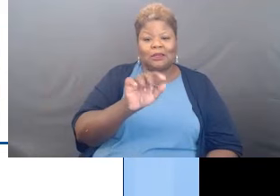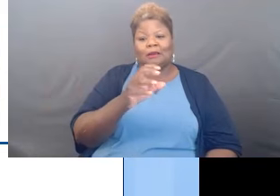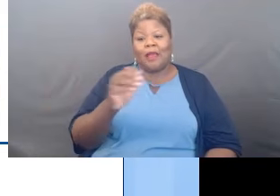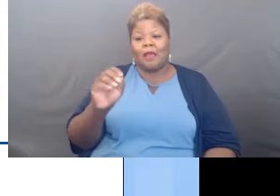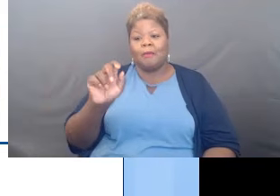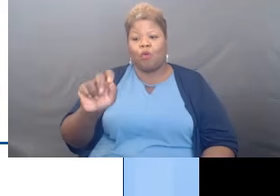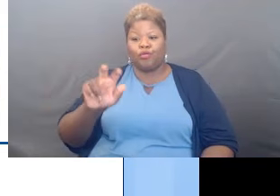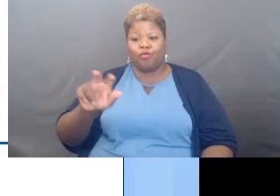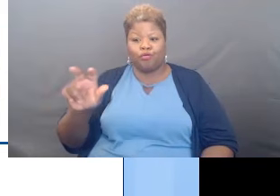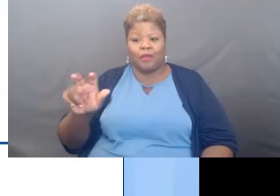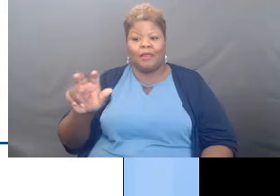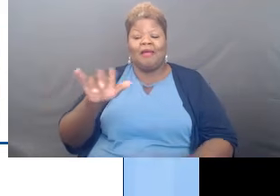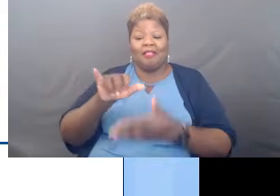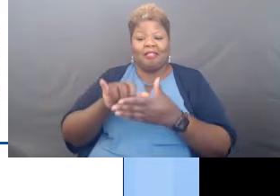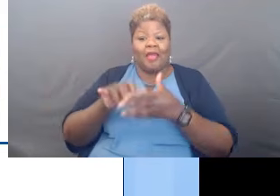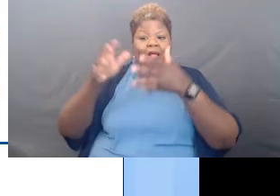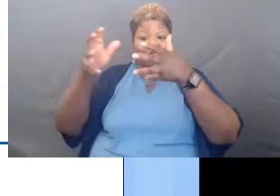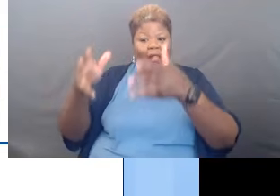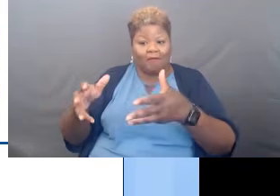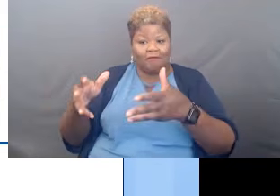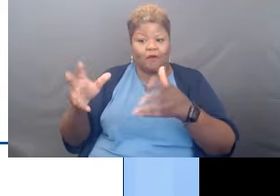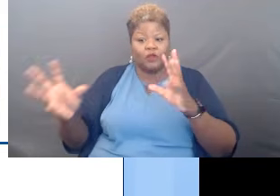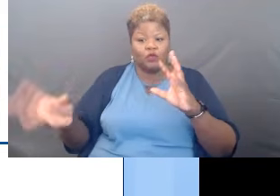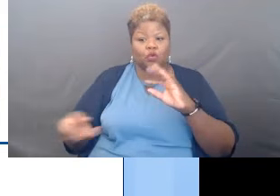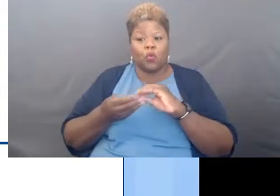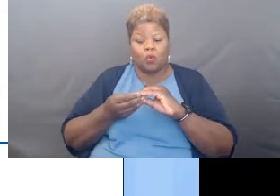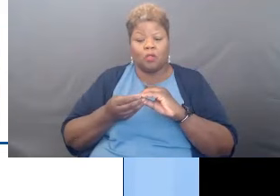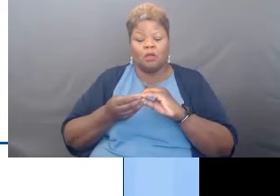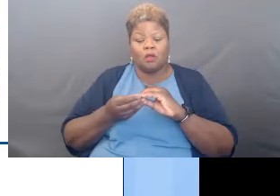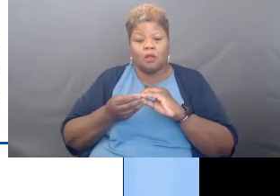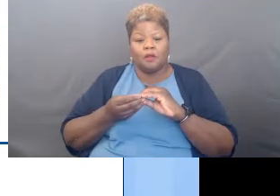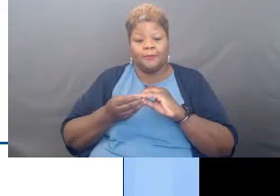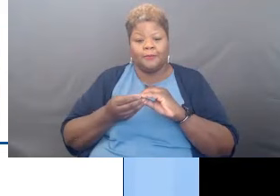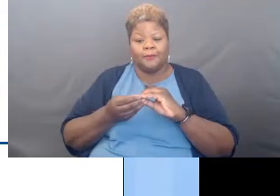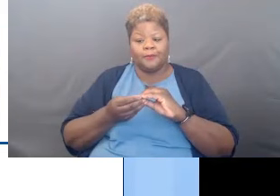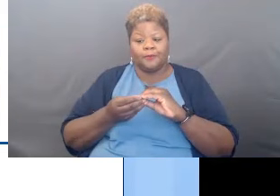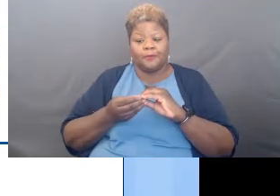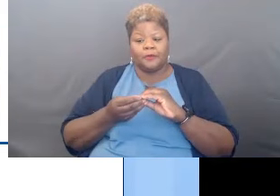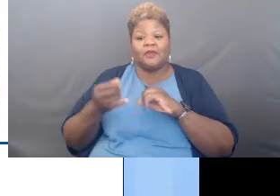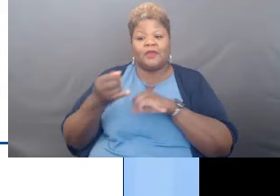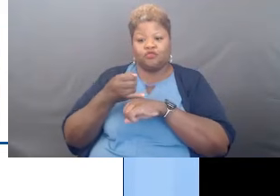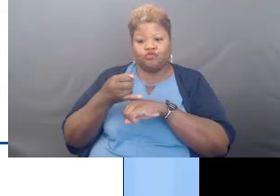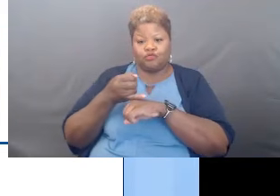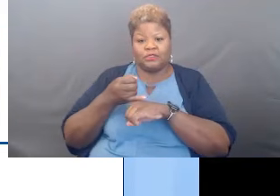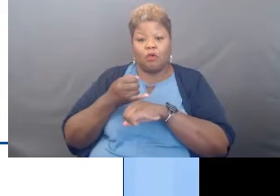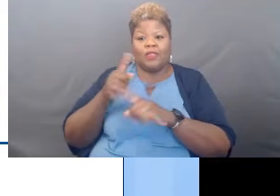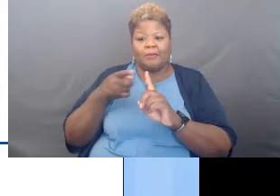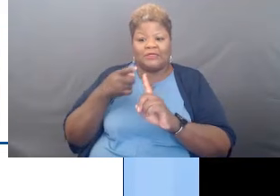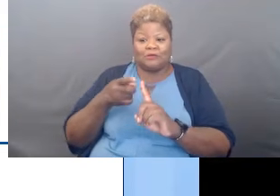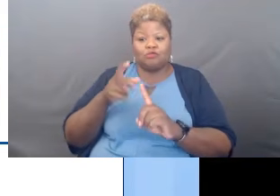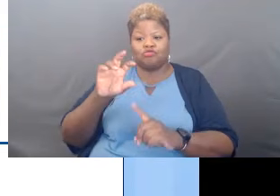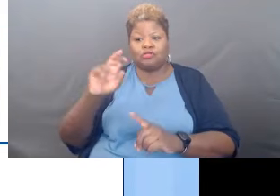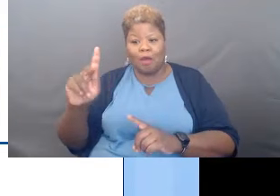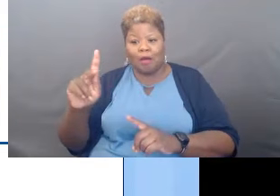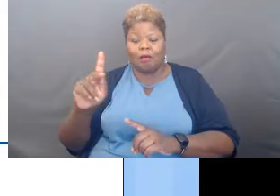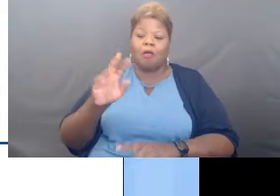the individual actually the total of their interest on that particular stock or